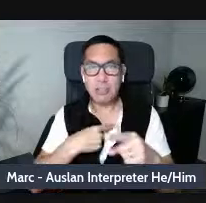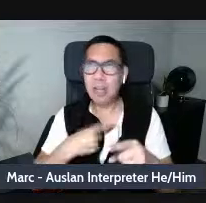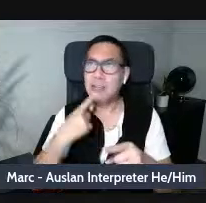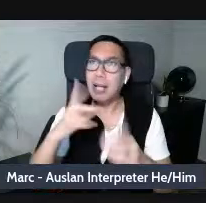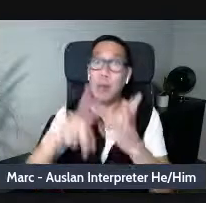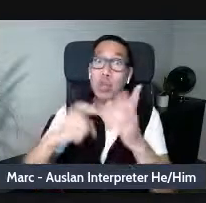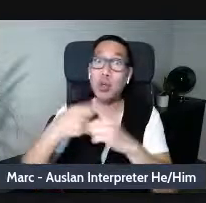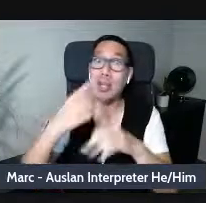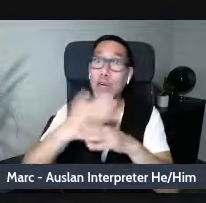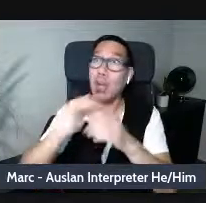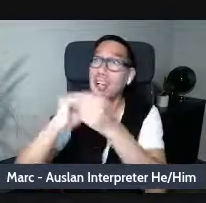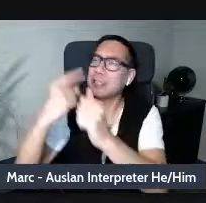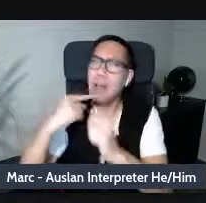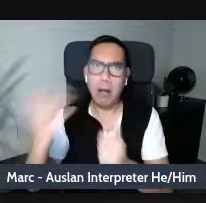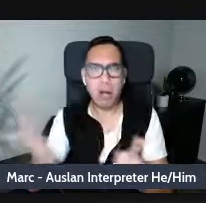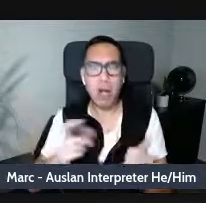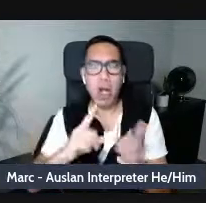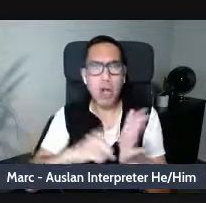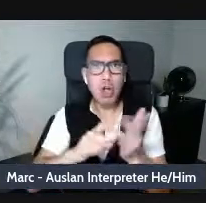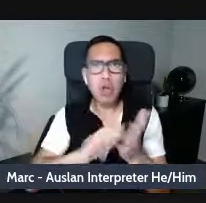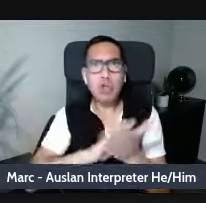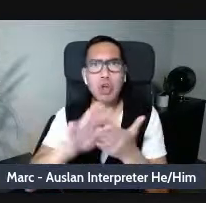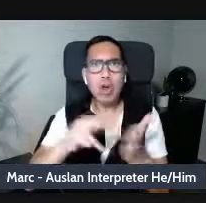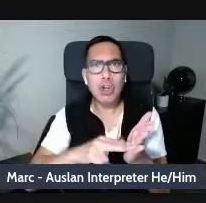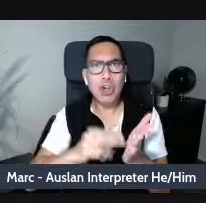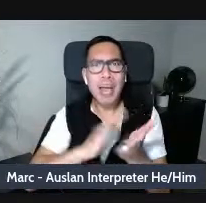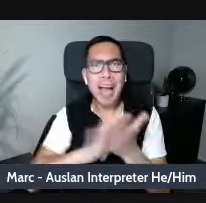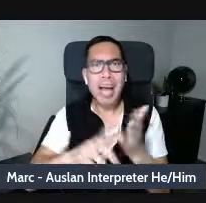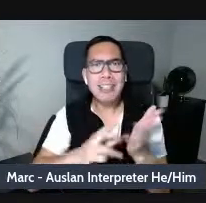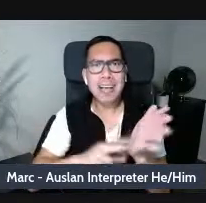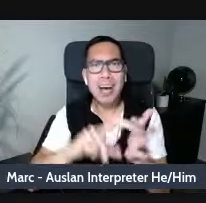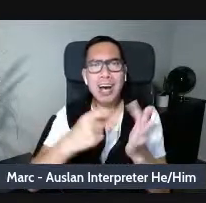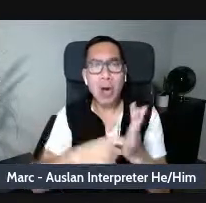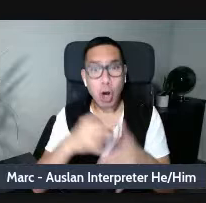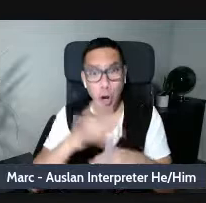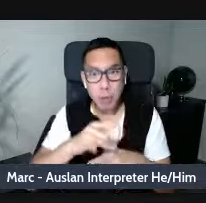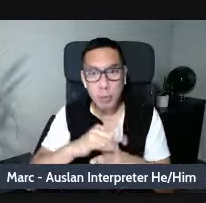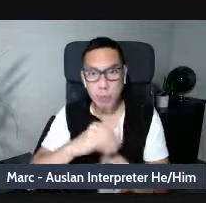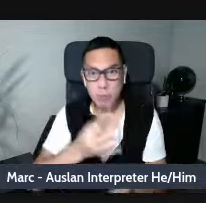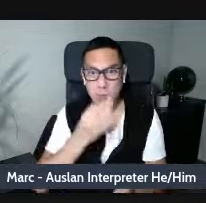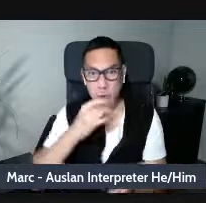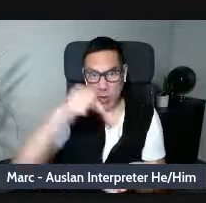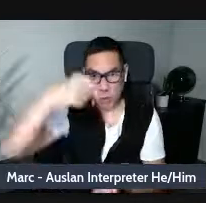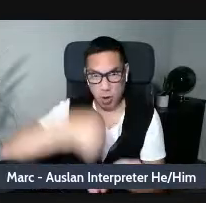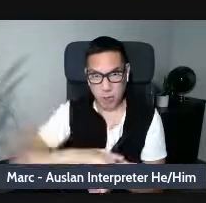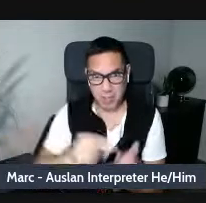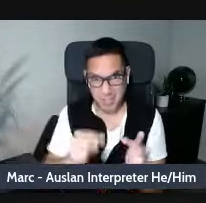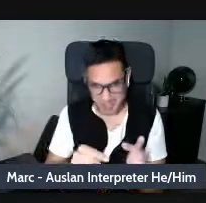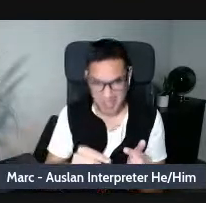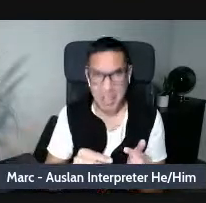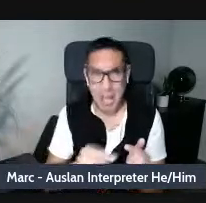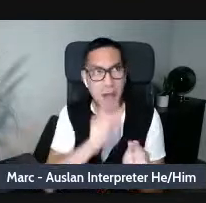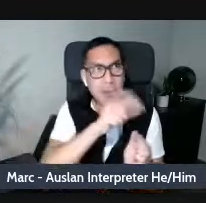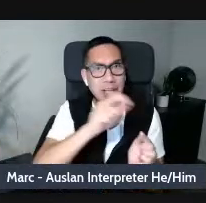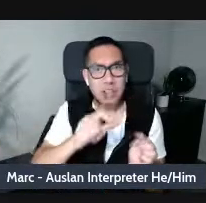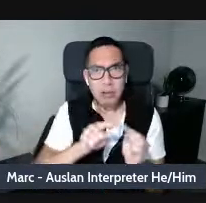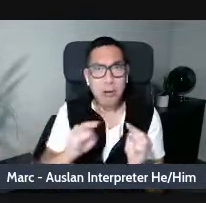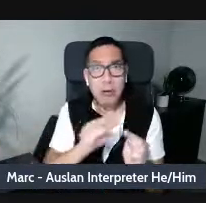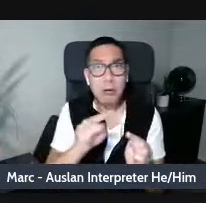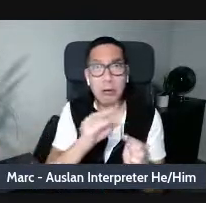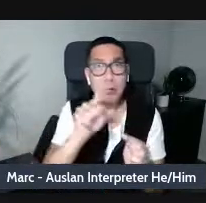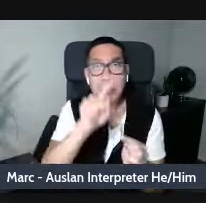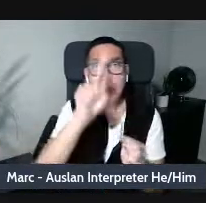the John Hunter Hospital, which it's a bit small, but it's right down the bottom there, receives patients from all this area, all the way up to the Queensland